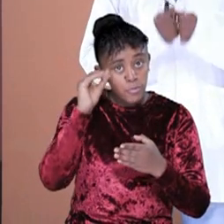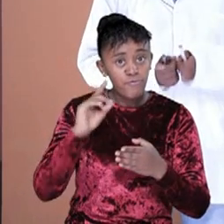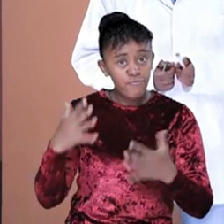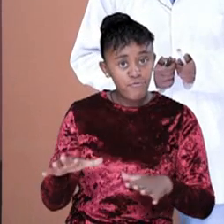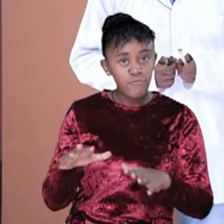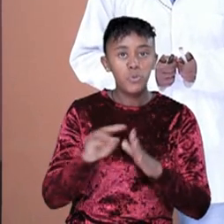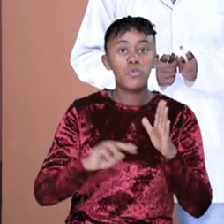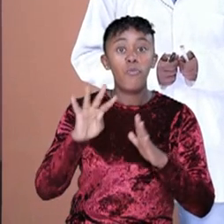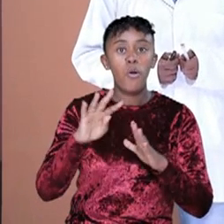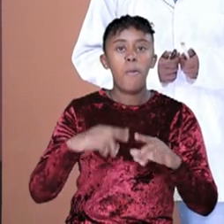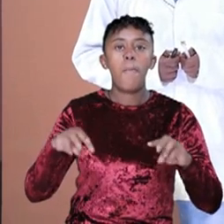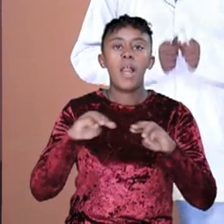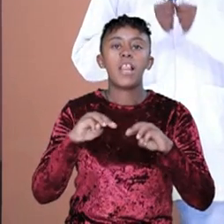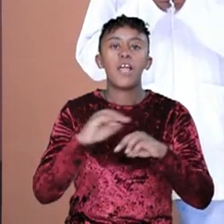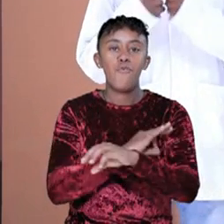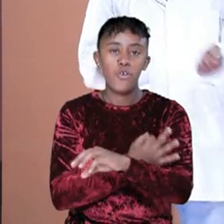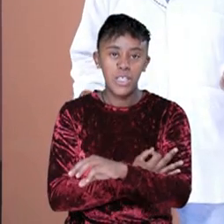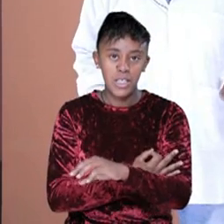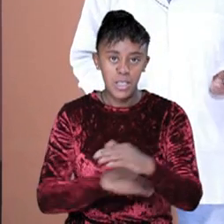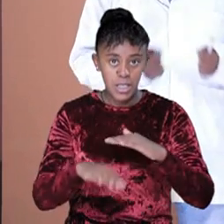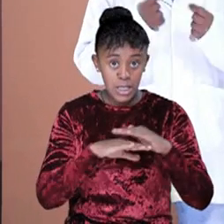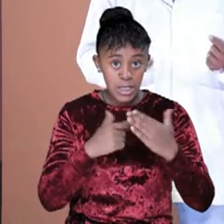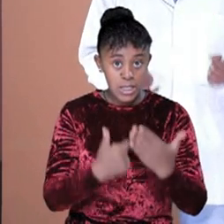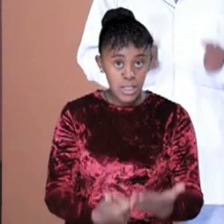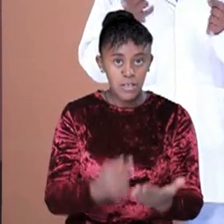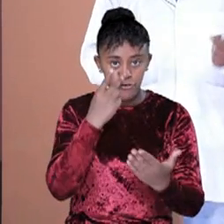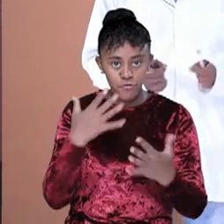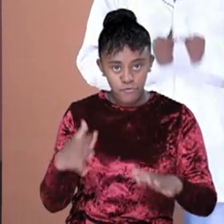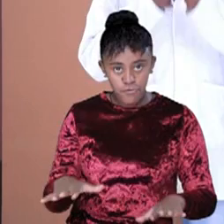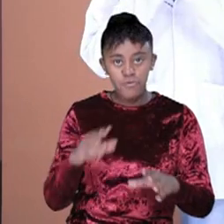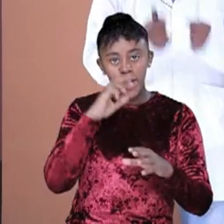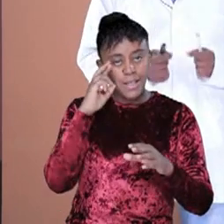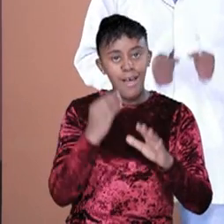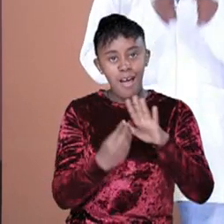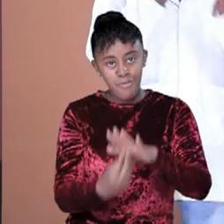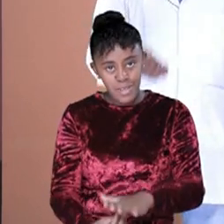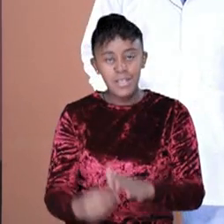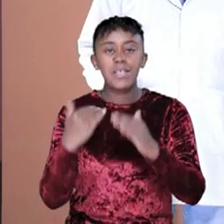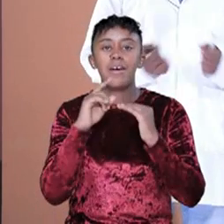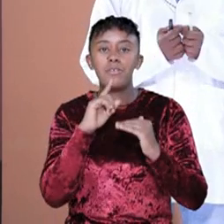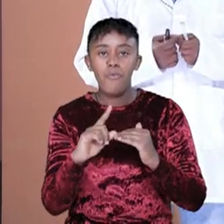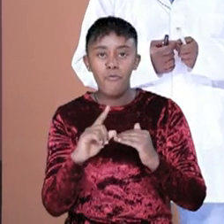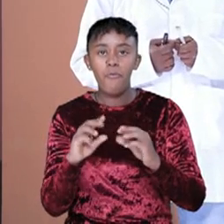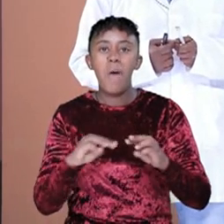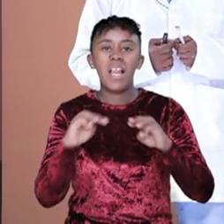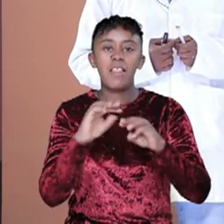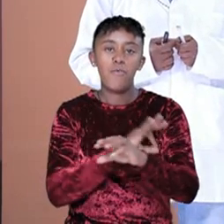about magnetic force. Under this magnetic force, we see about the factors that affecting the size of magnetic